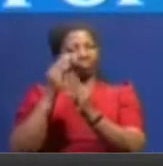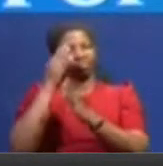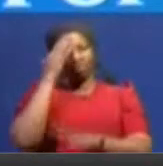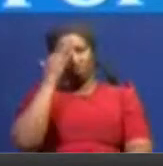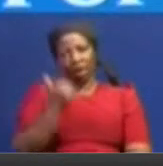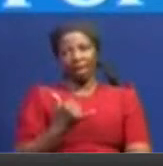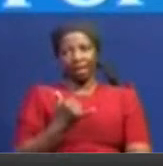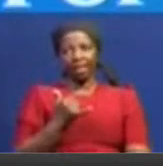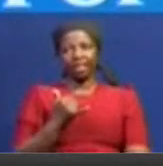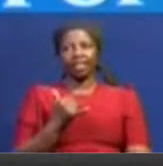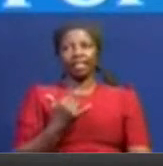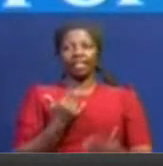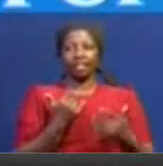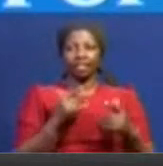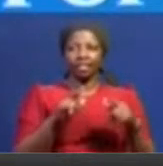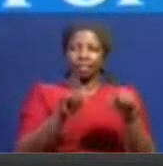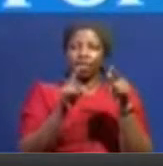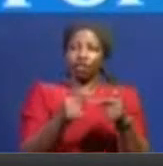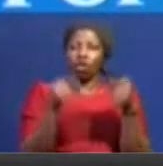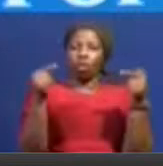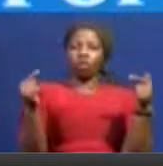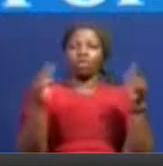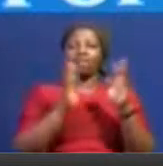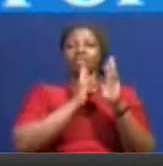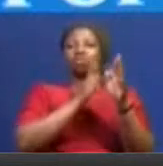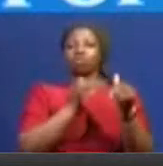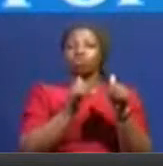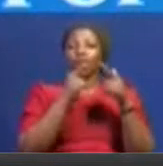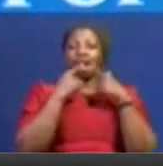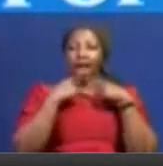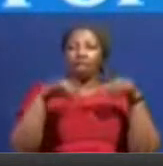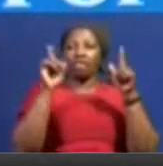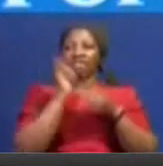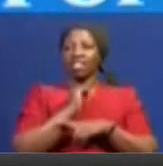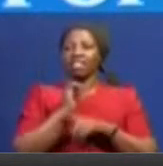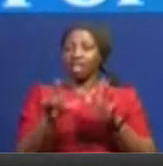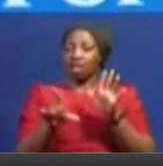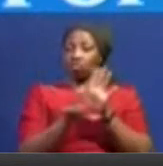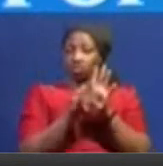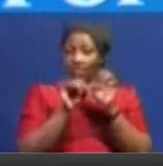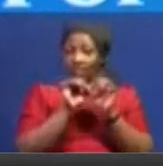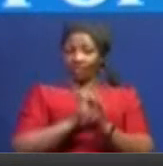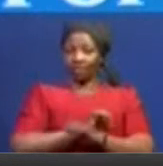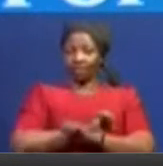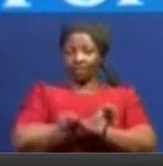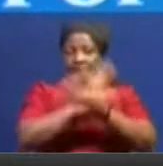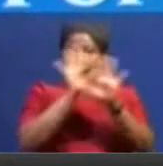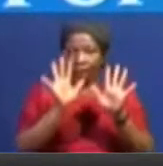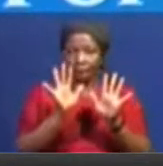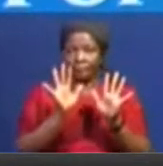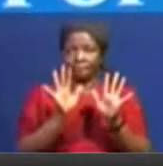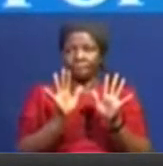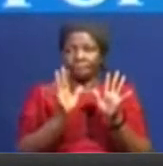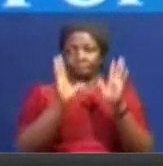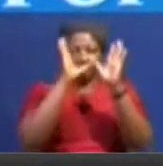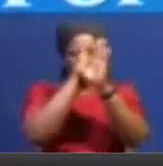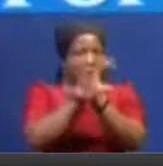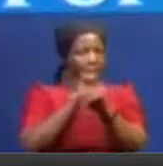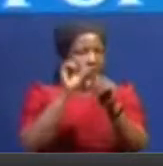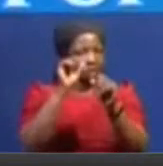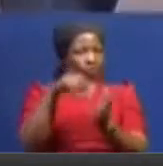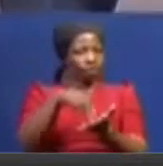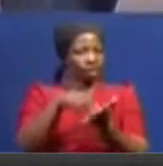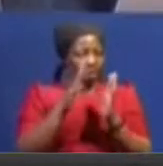they disputed the results that were announced. The law is very clear that a presidential